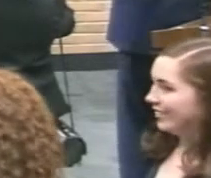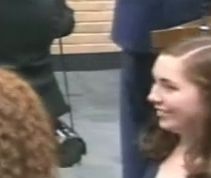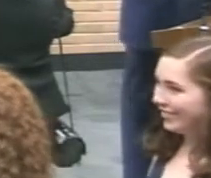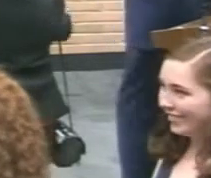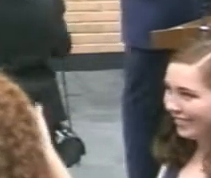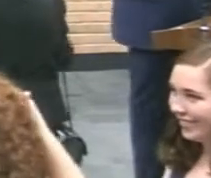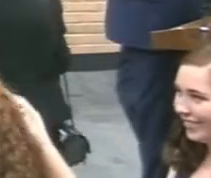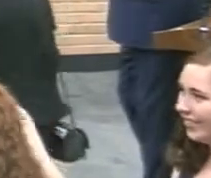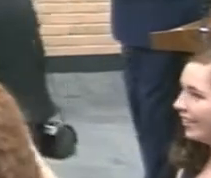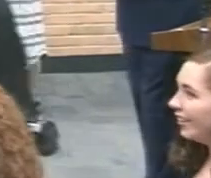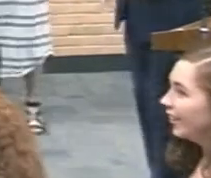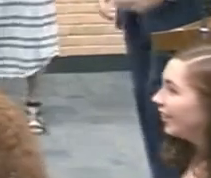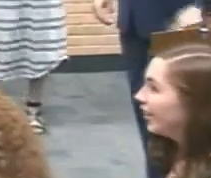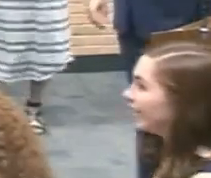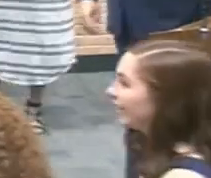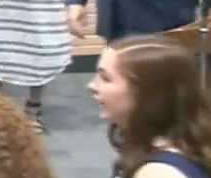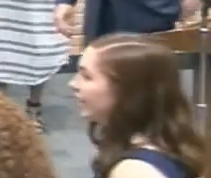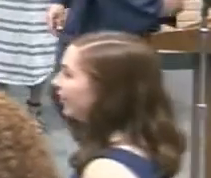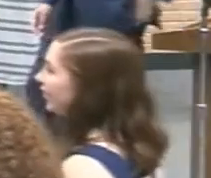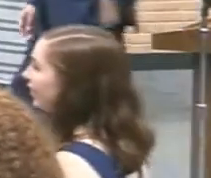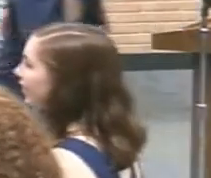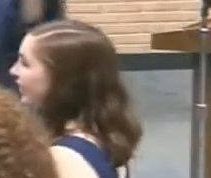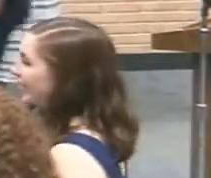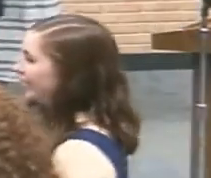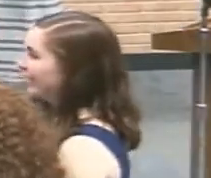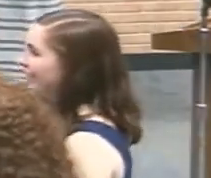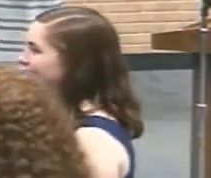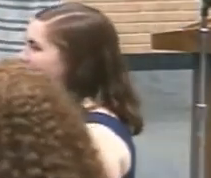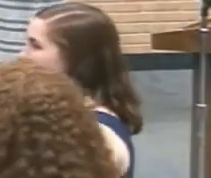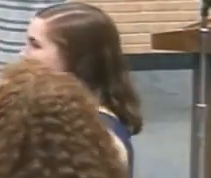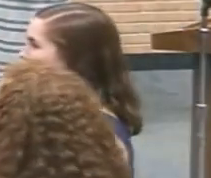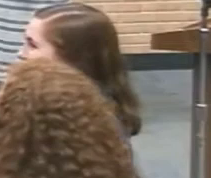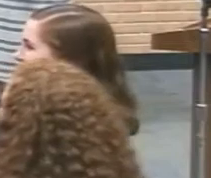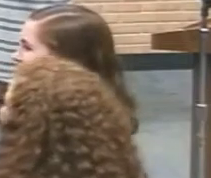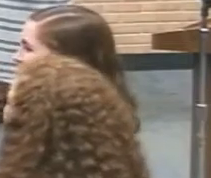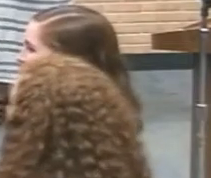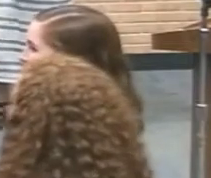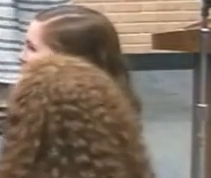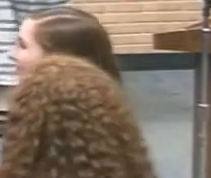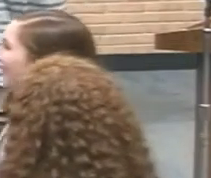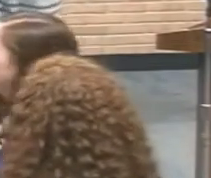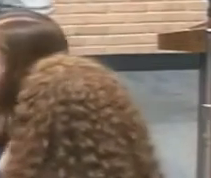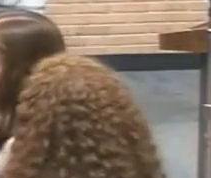Have a number of smarky comments about the lights are on, so why would I not see them?